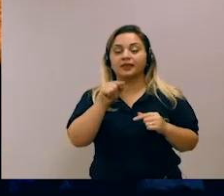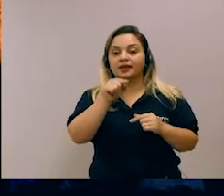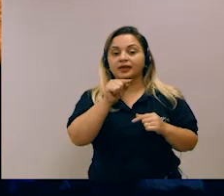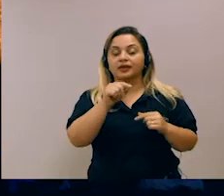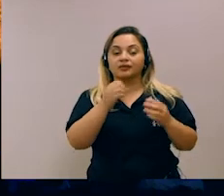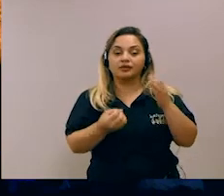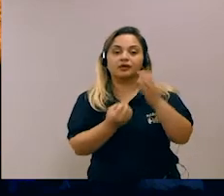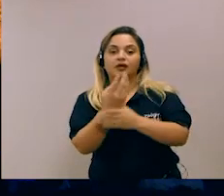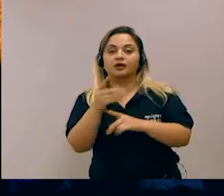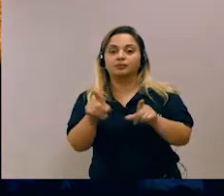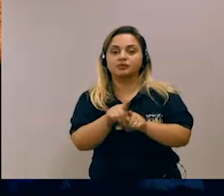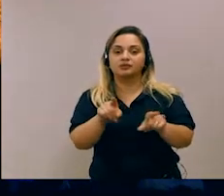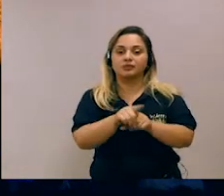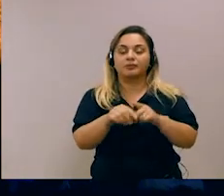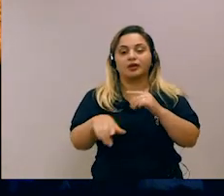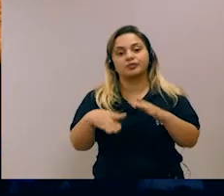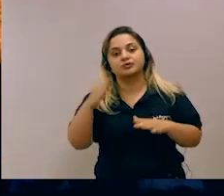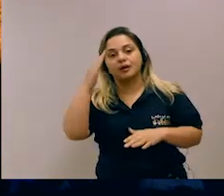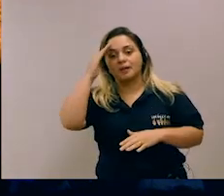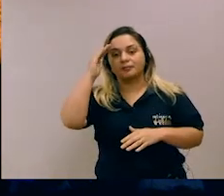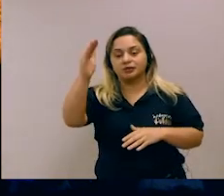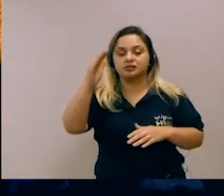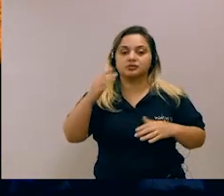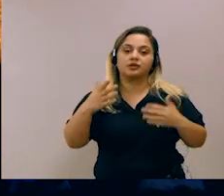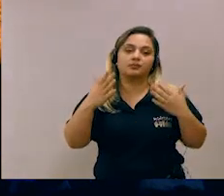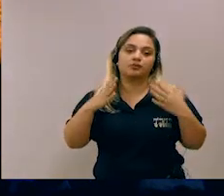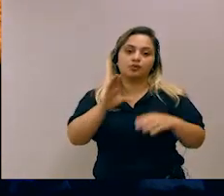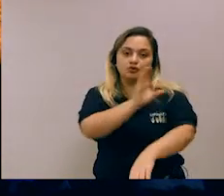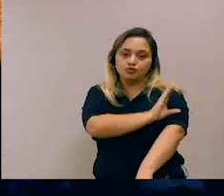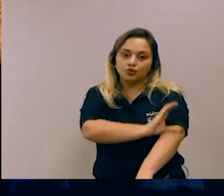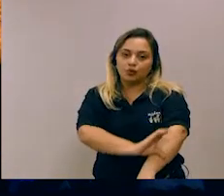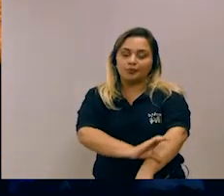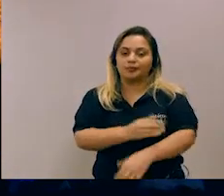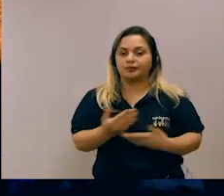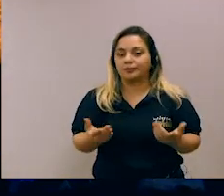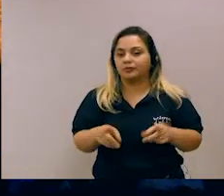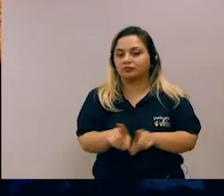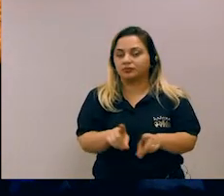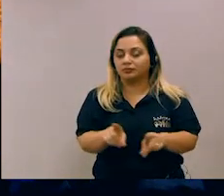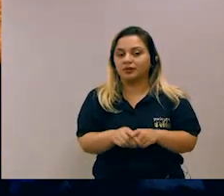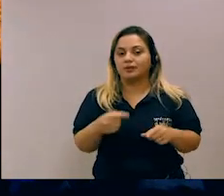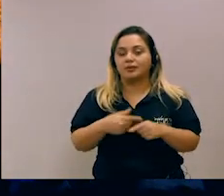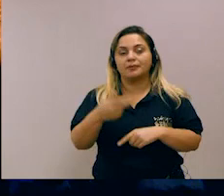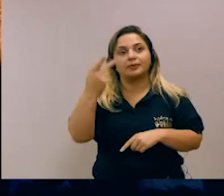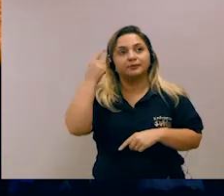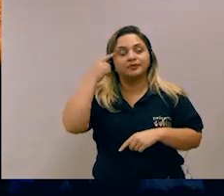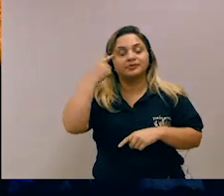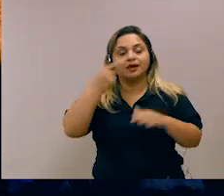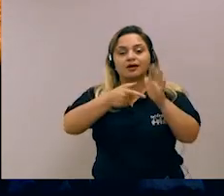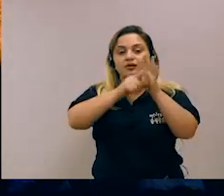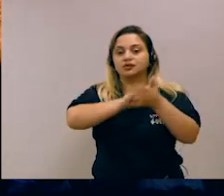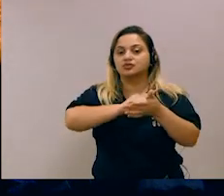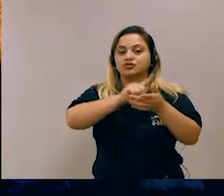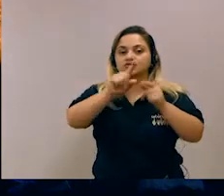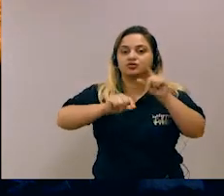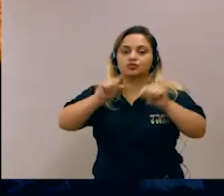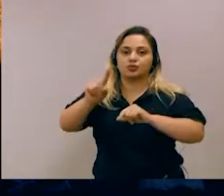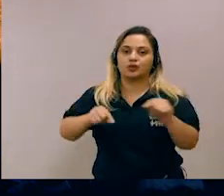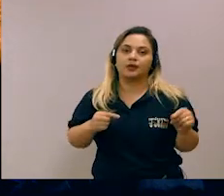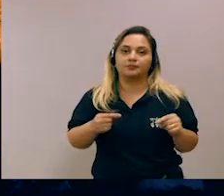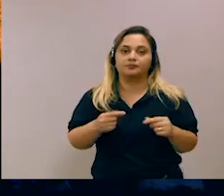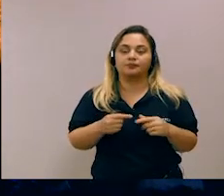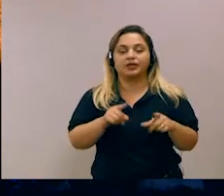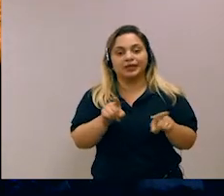choosing the major, and also to reduce the present bias by showing them what is the future potential benefits of